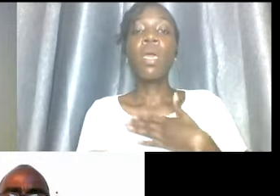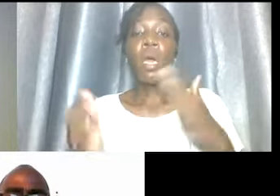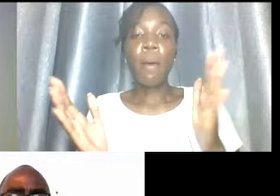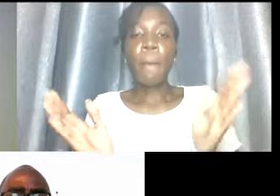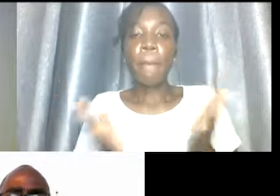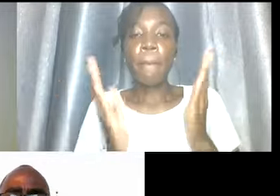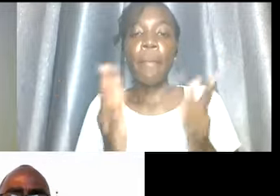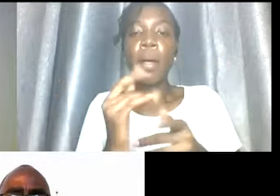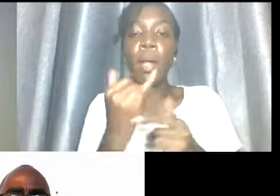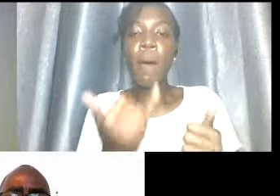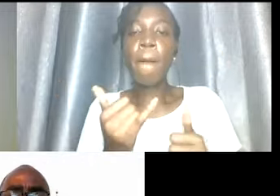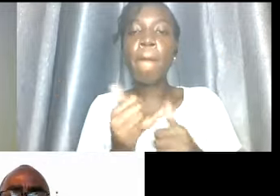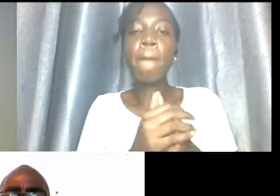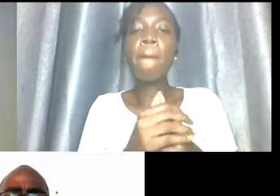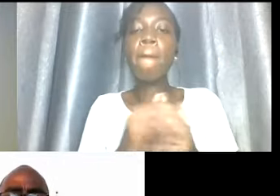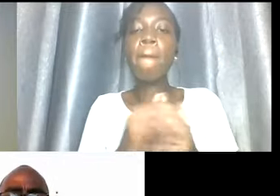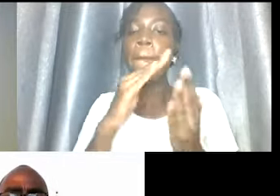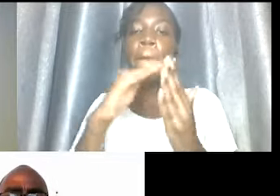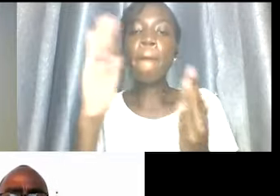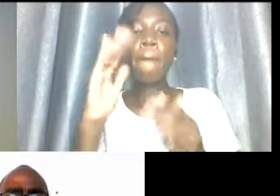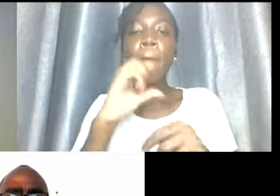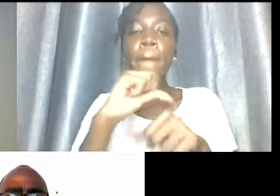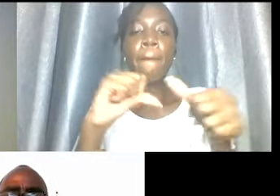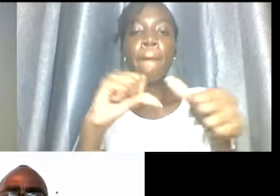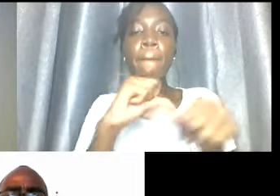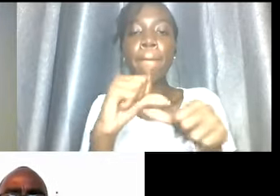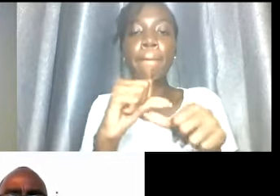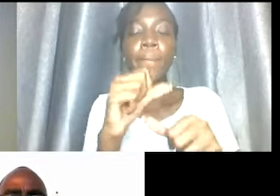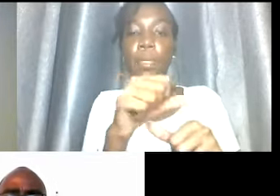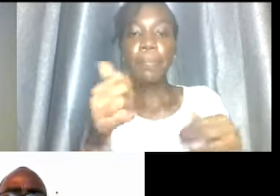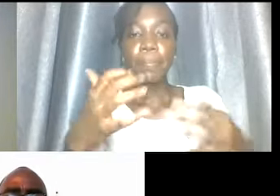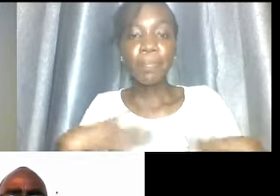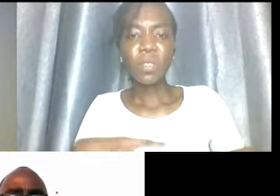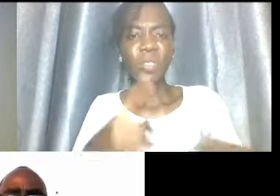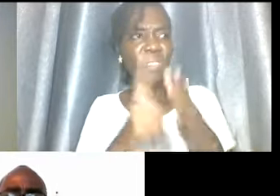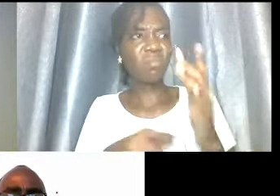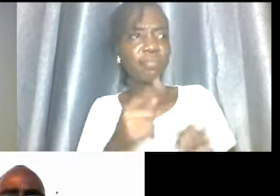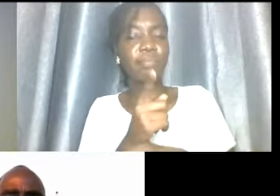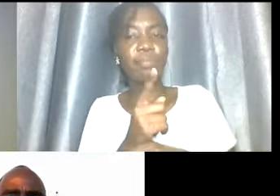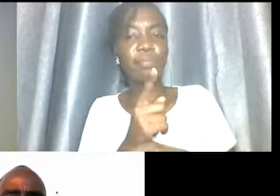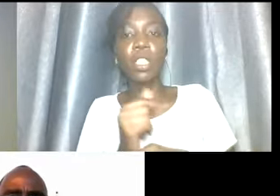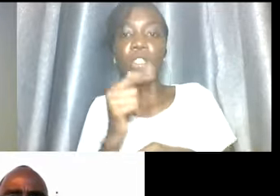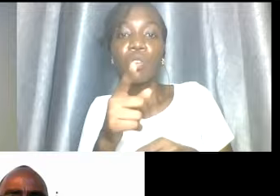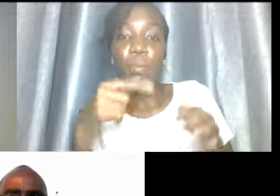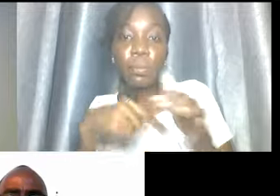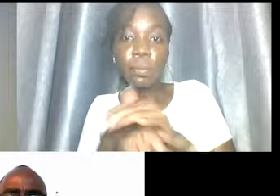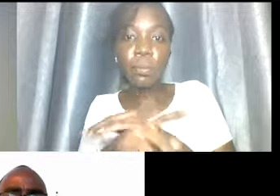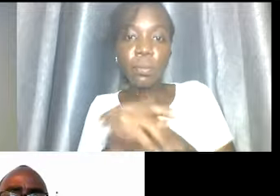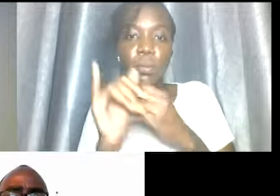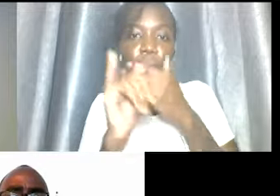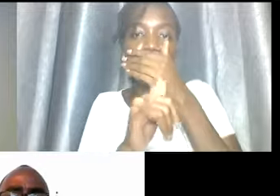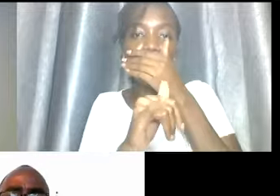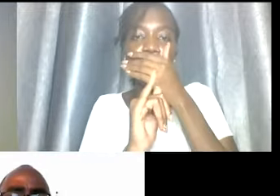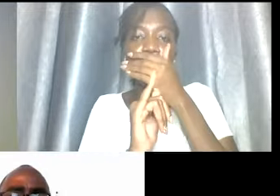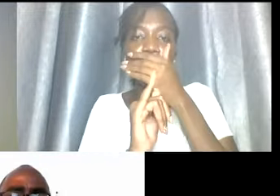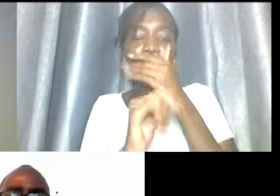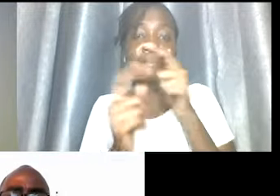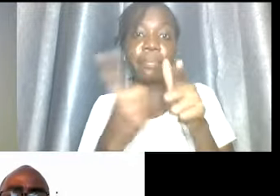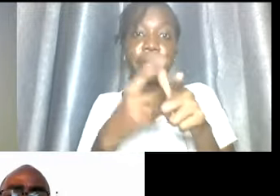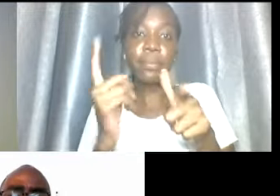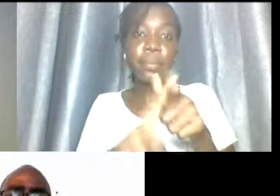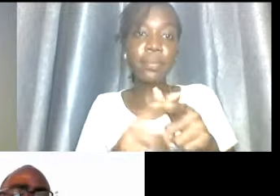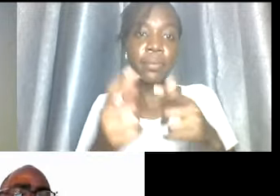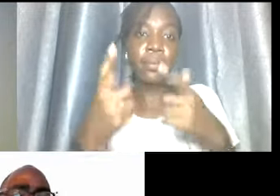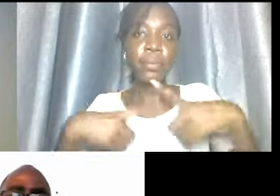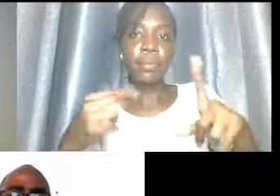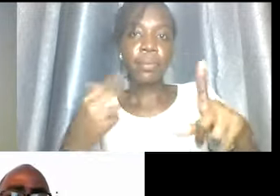now, and especially how COVID has forced us into these platforms and allowed us to